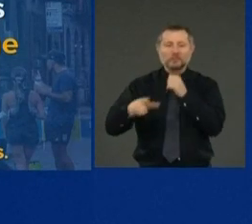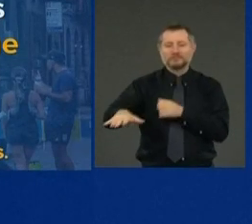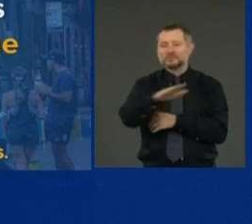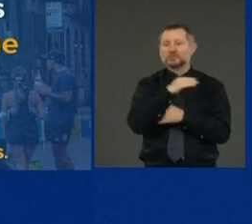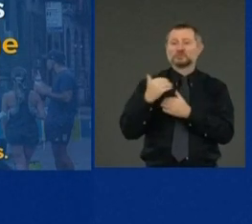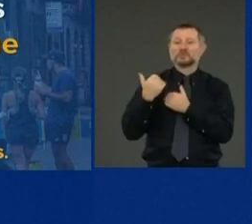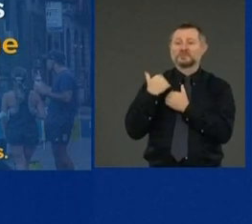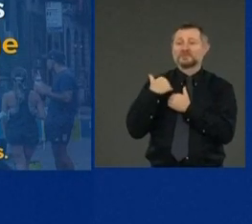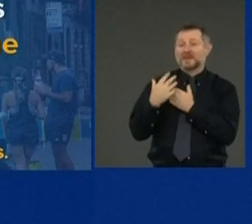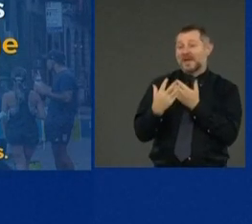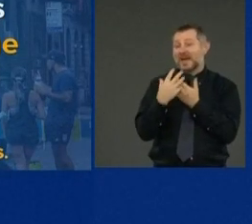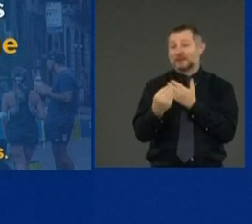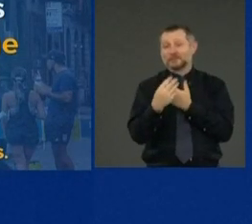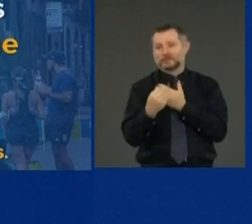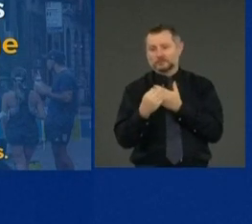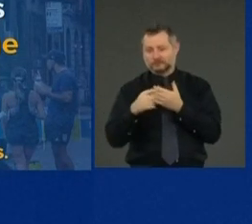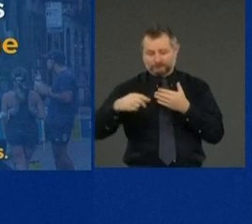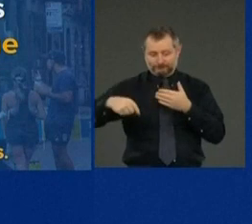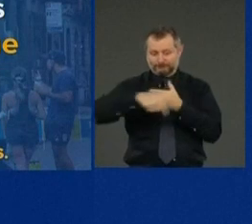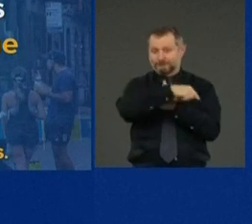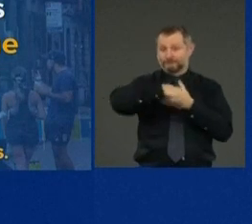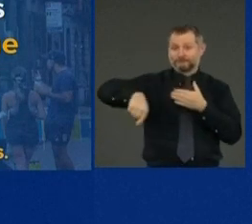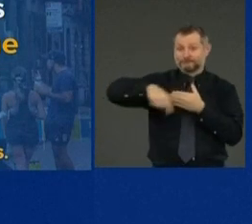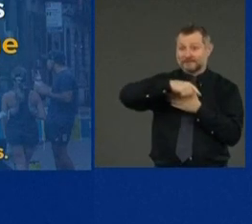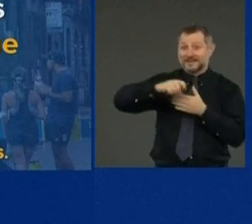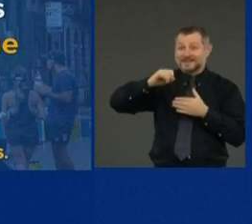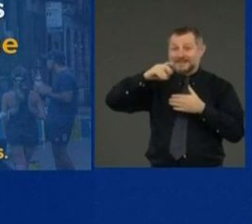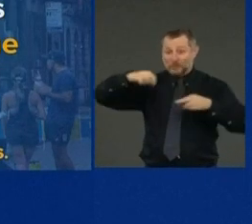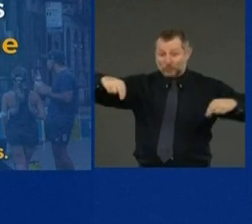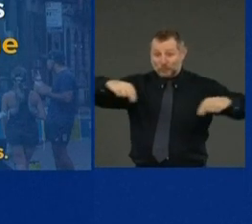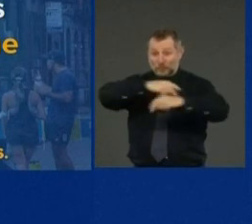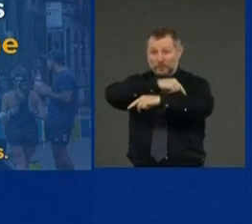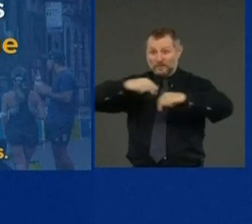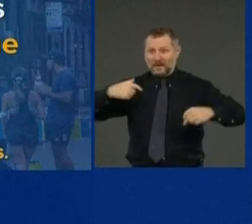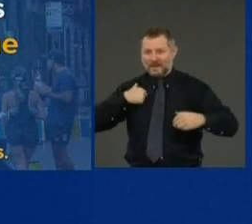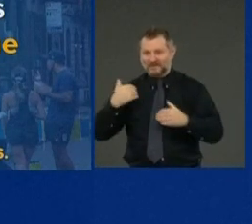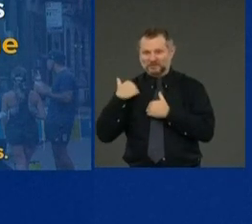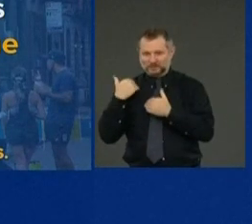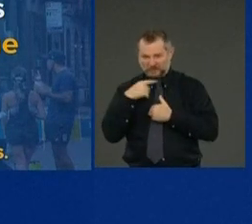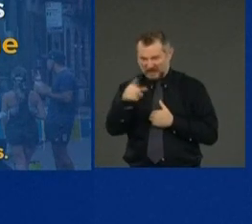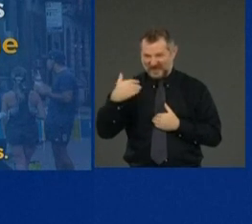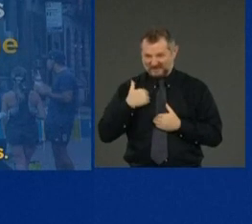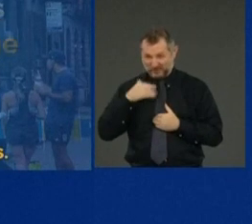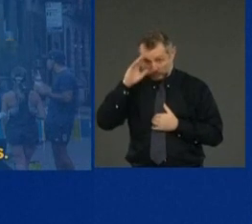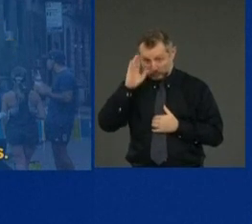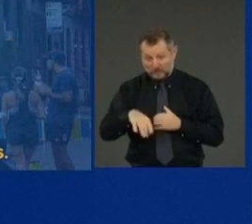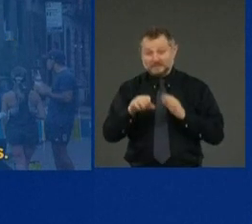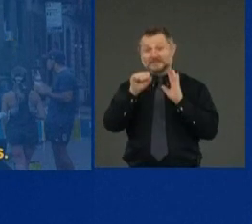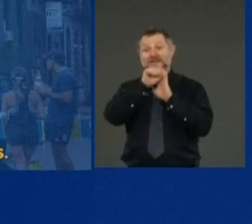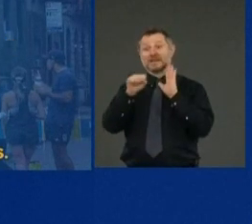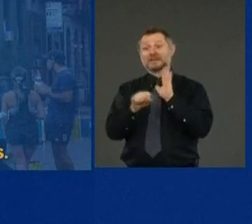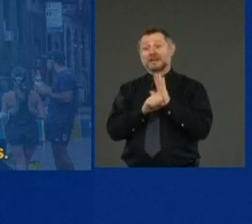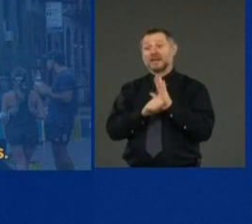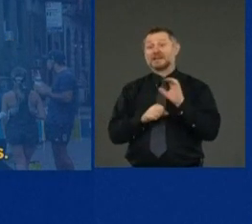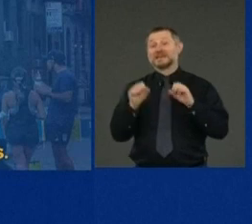the outside area immediately in front of their premises. And the state SLA will enforce that also. But I need